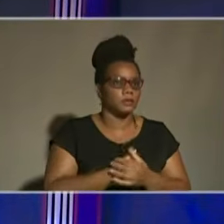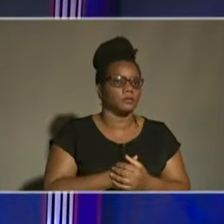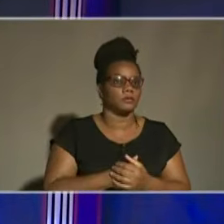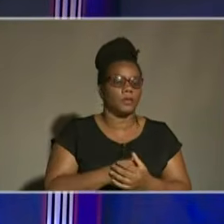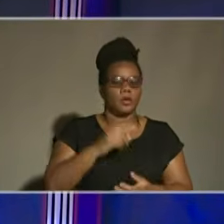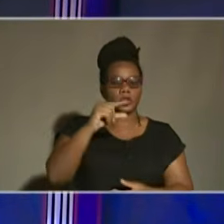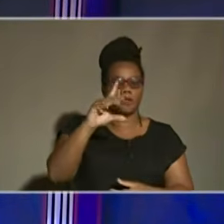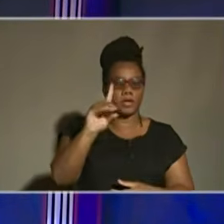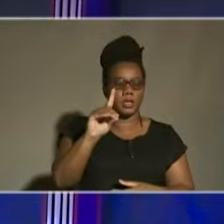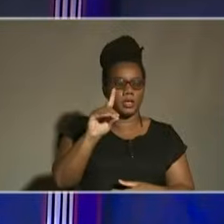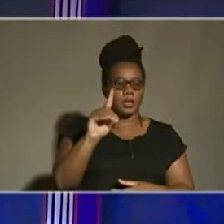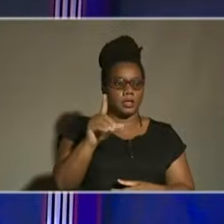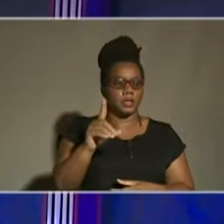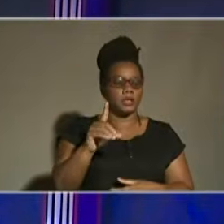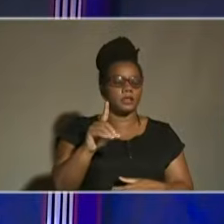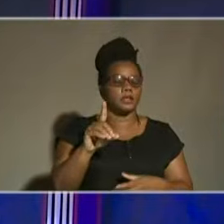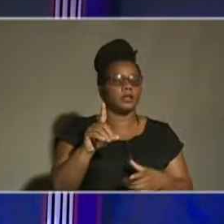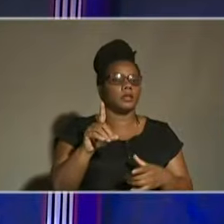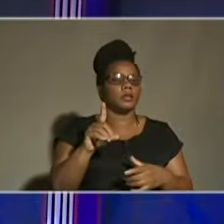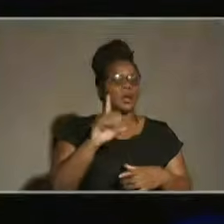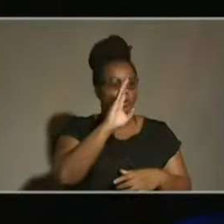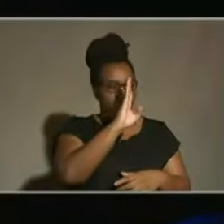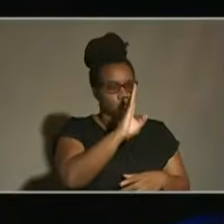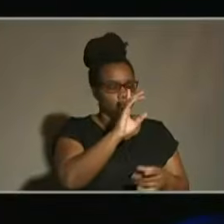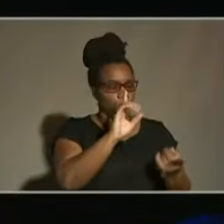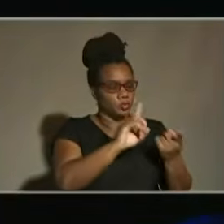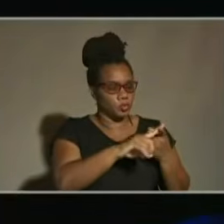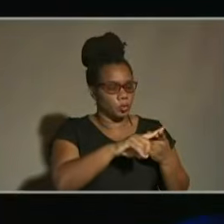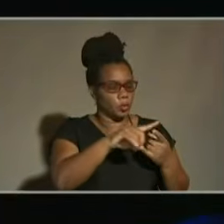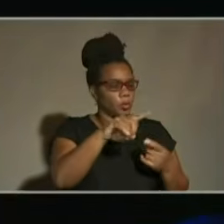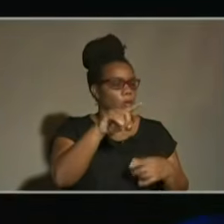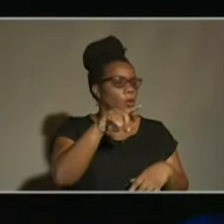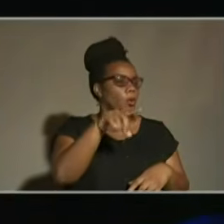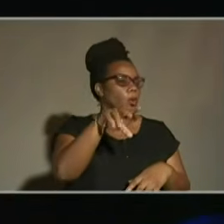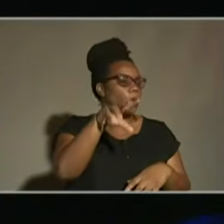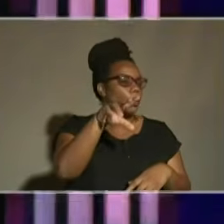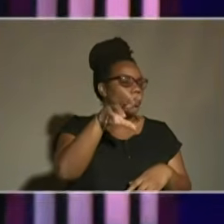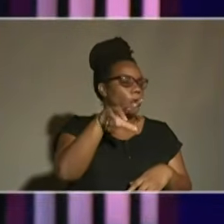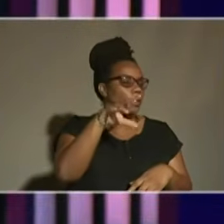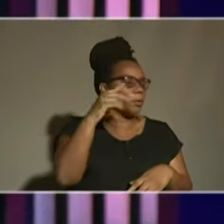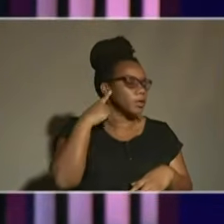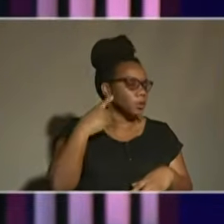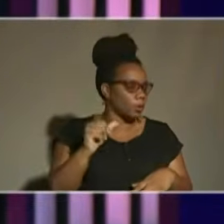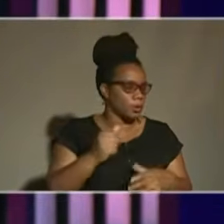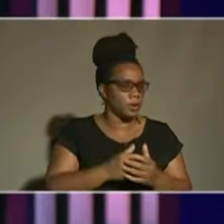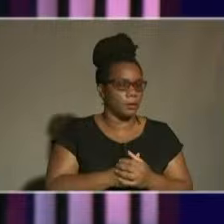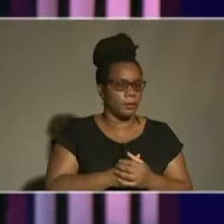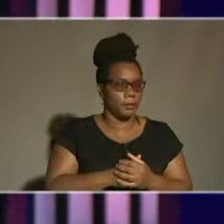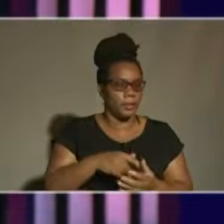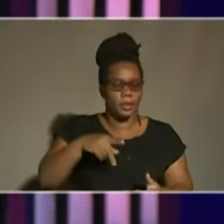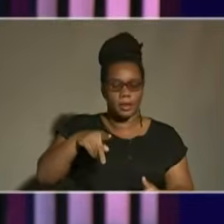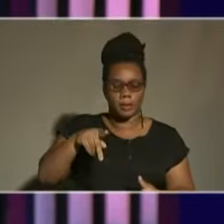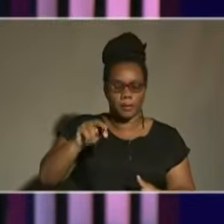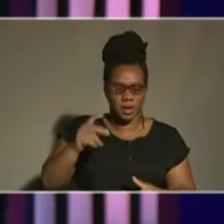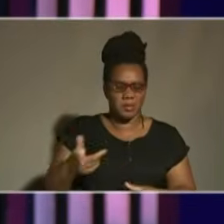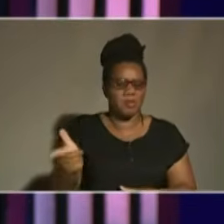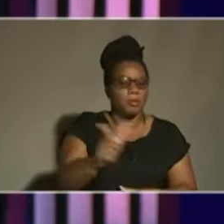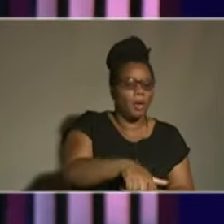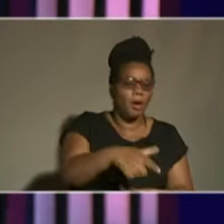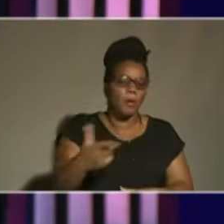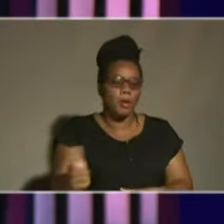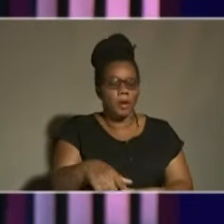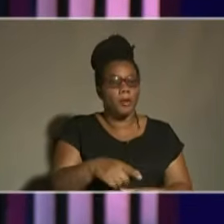it goes to Mr. Golding. Mr. Golding, the PNP under your leadership has flip-flopped on a number of issues. For